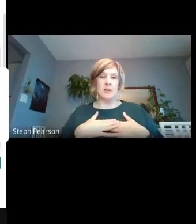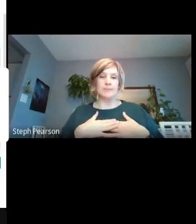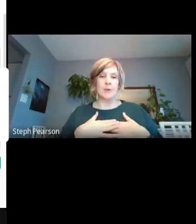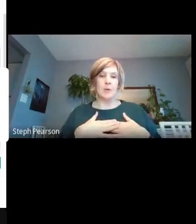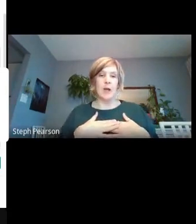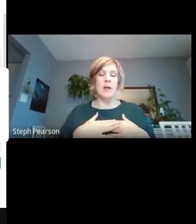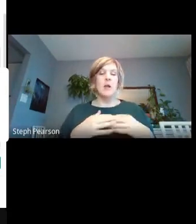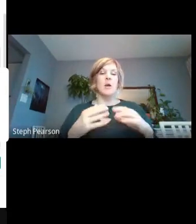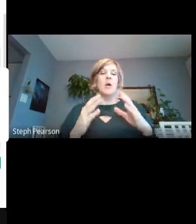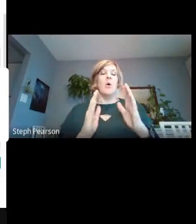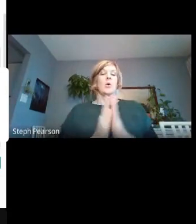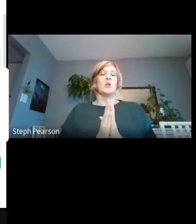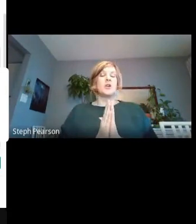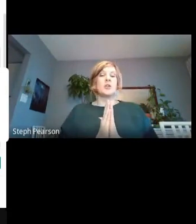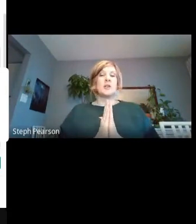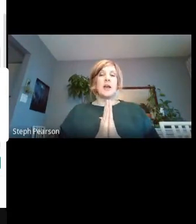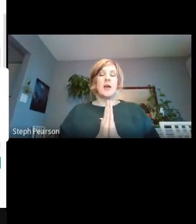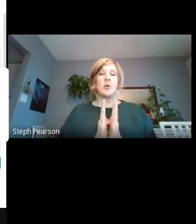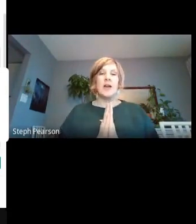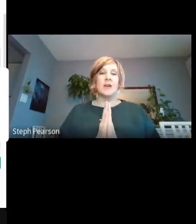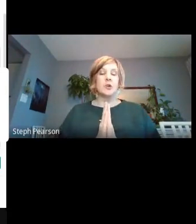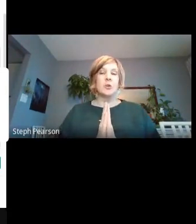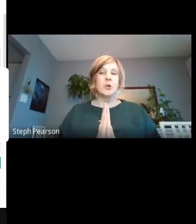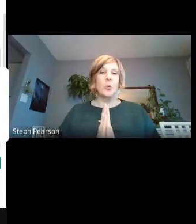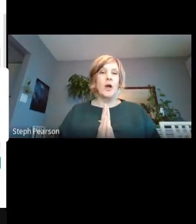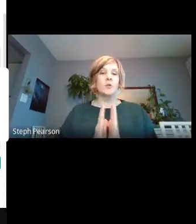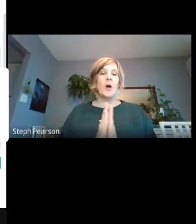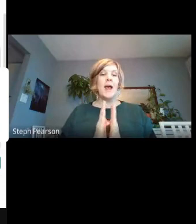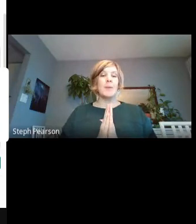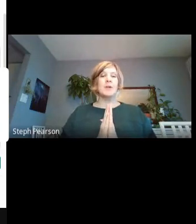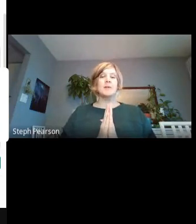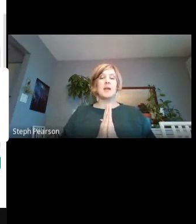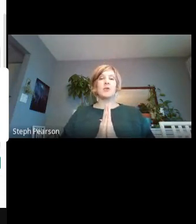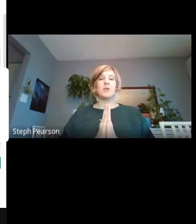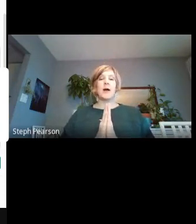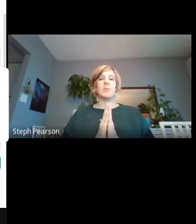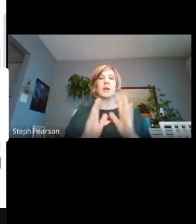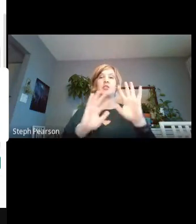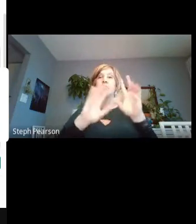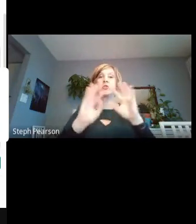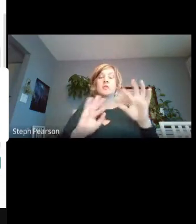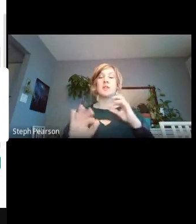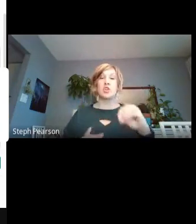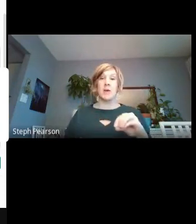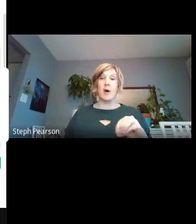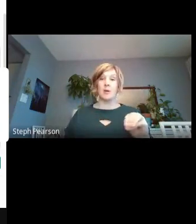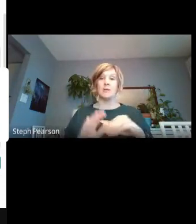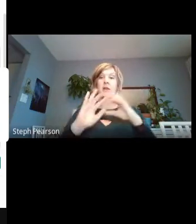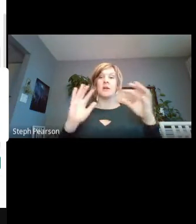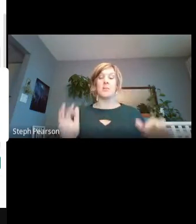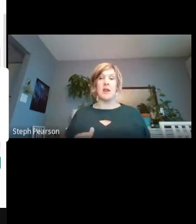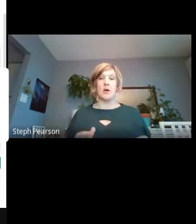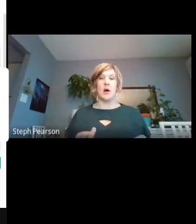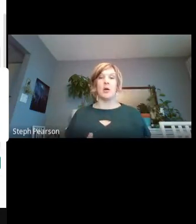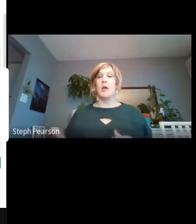of the meeting okay one of the questions that i was asked earlier was what happens if my students are using the chat box